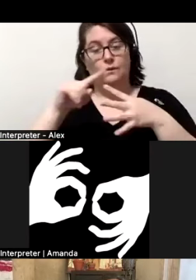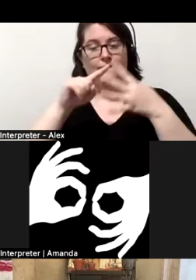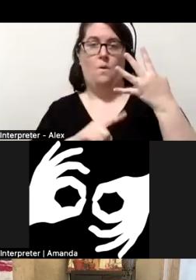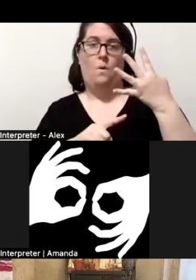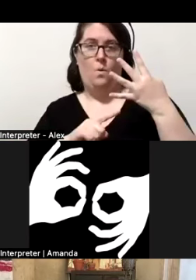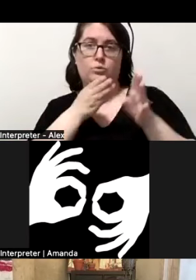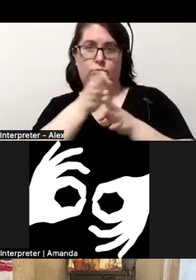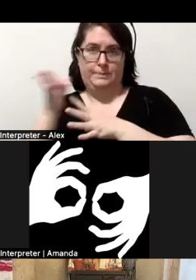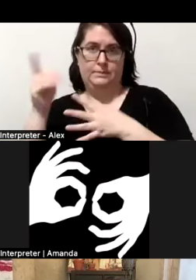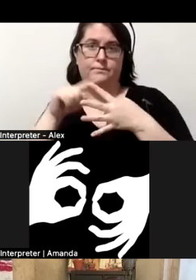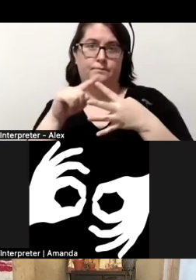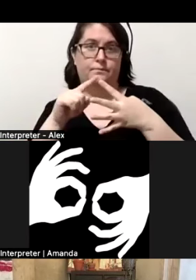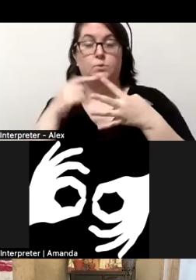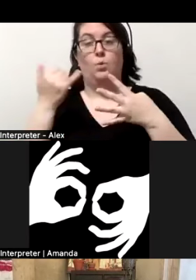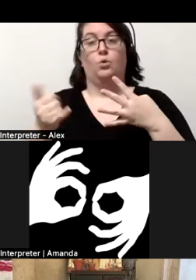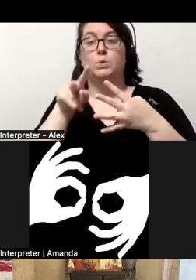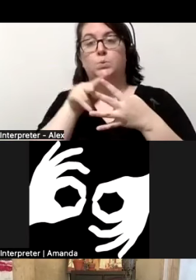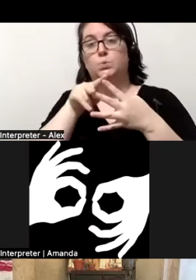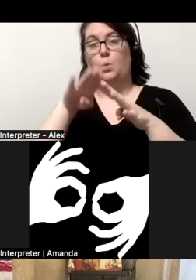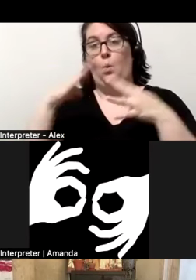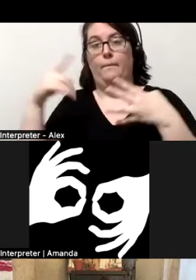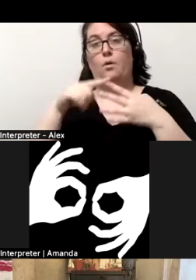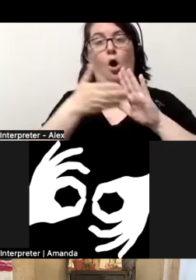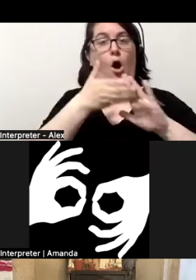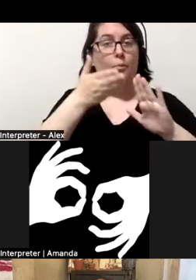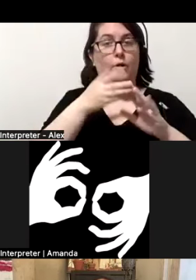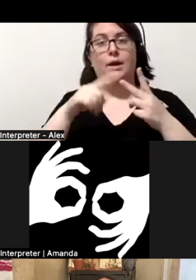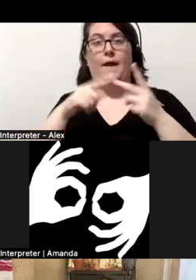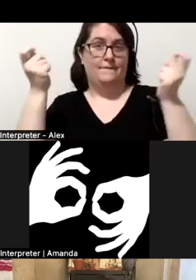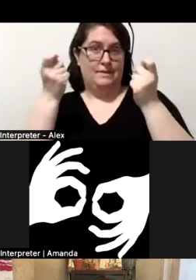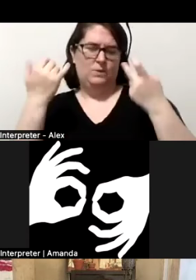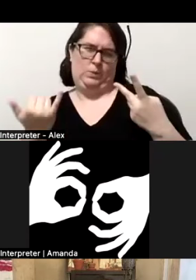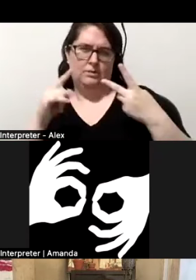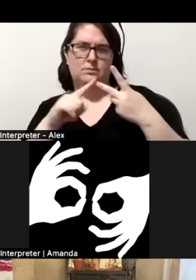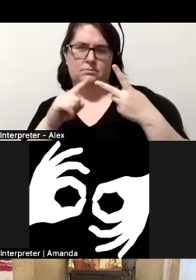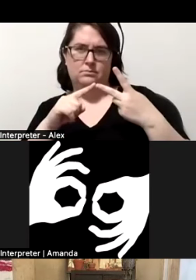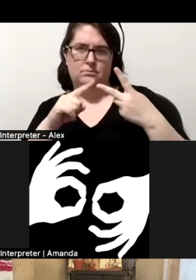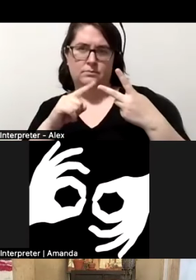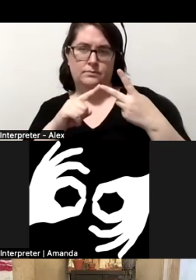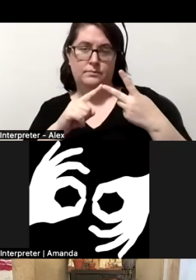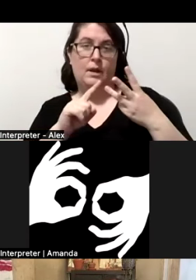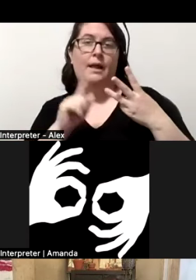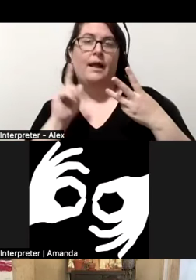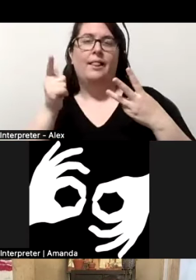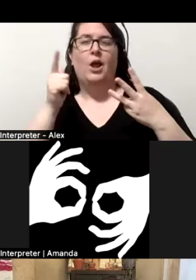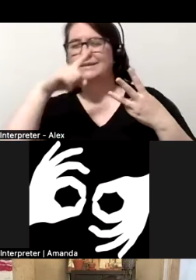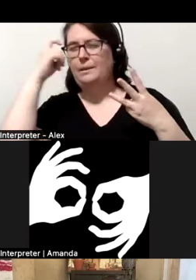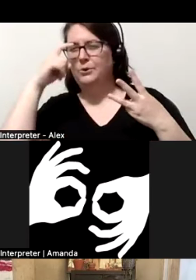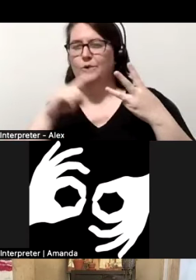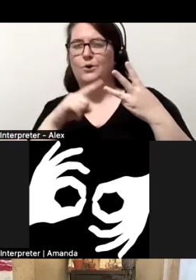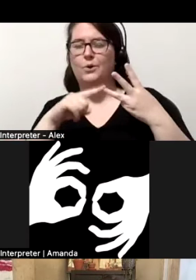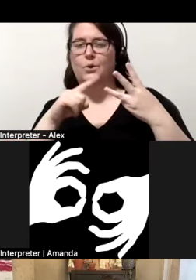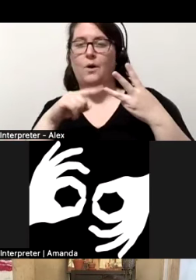So currently, we are accepting applications to operating grants and festival grants, and then in the late summer, we'll open applications